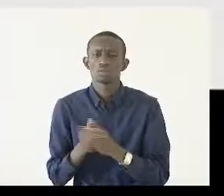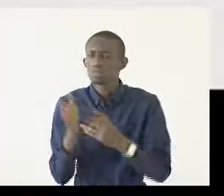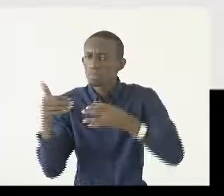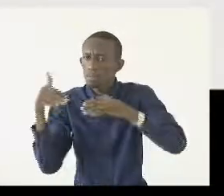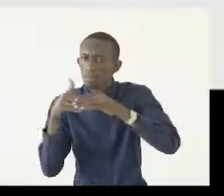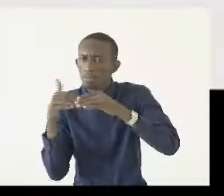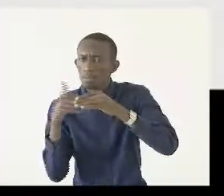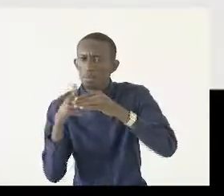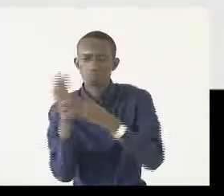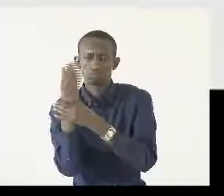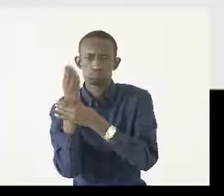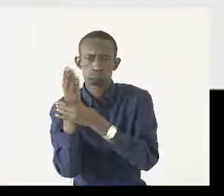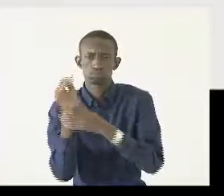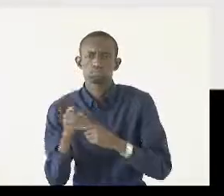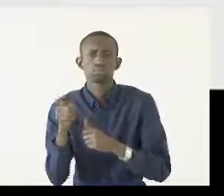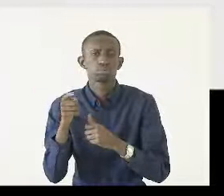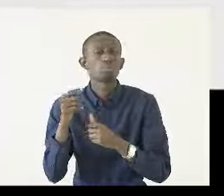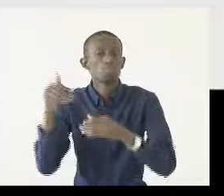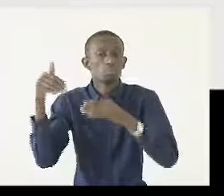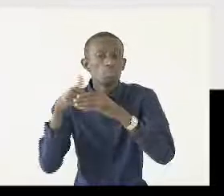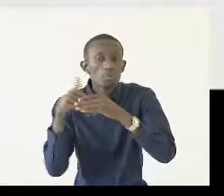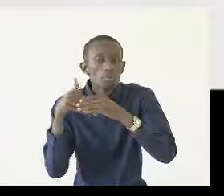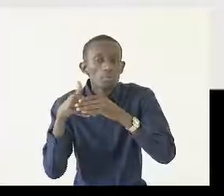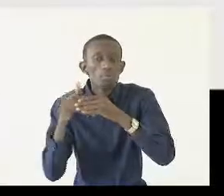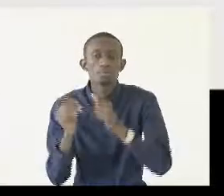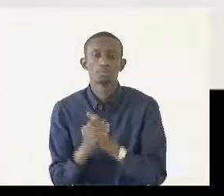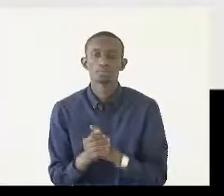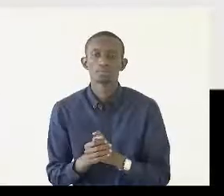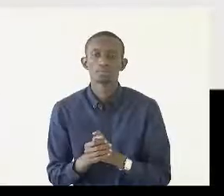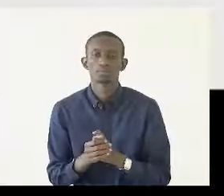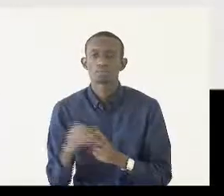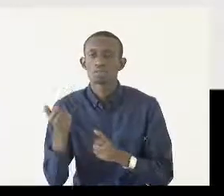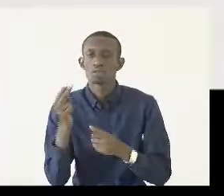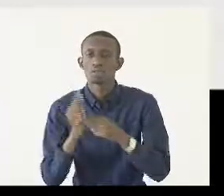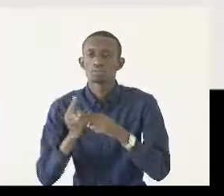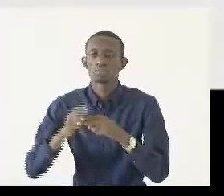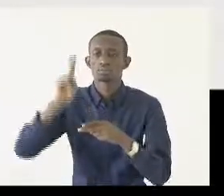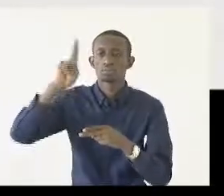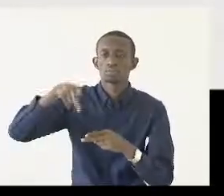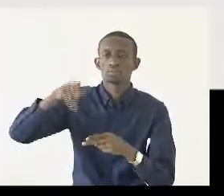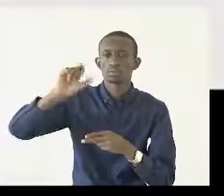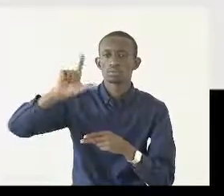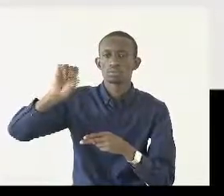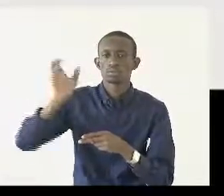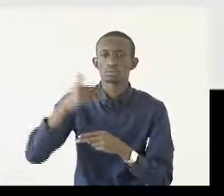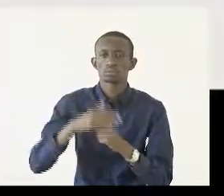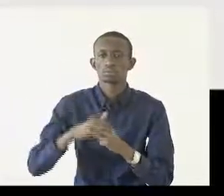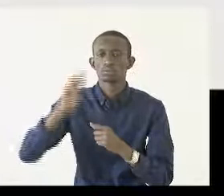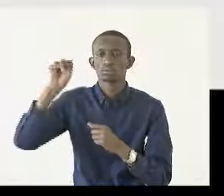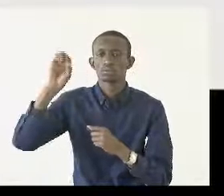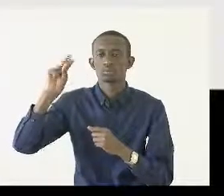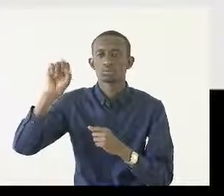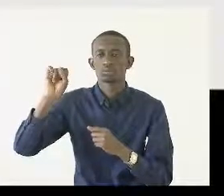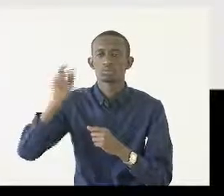they are located in the lamina we have seen. Then we have pale-celled mesophyll cells. As you can see,